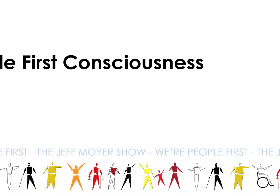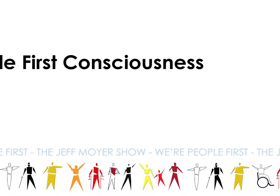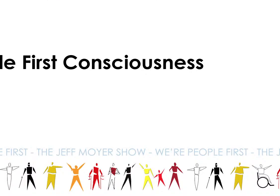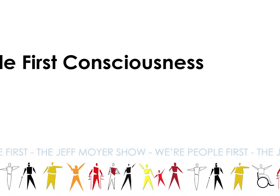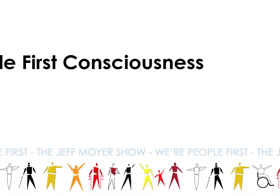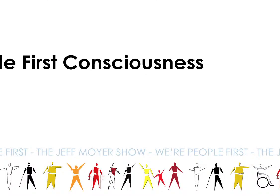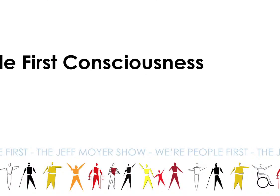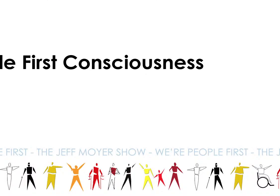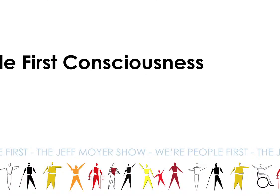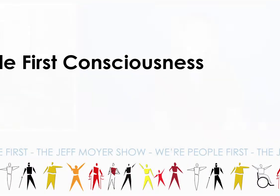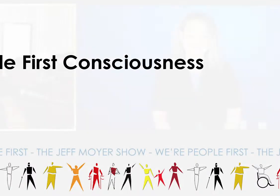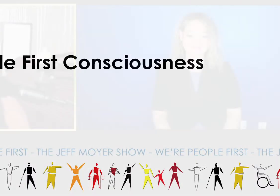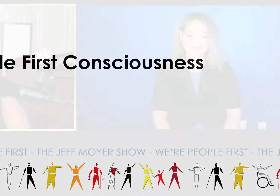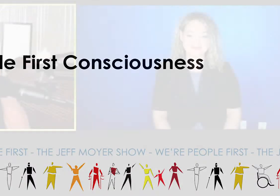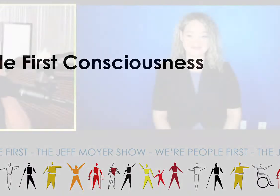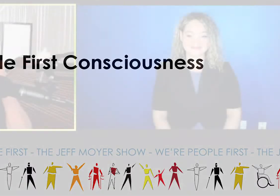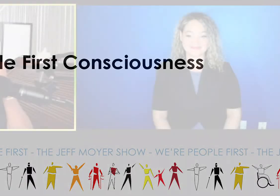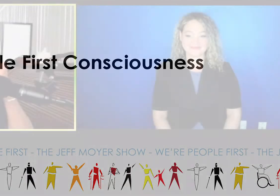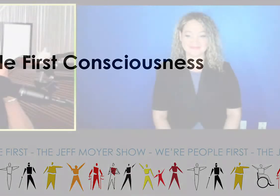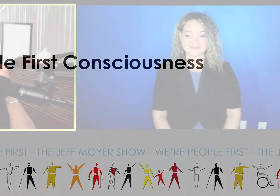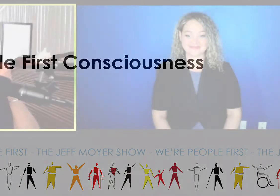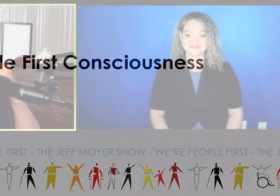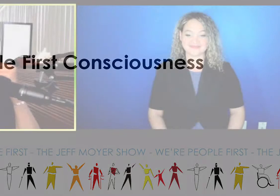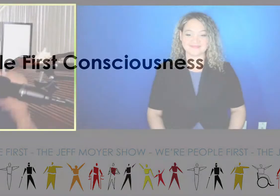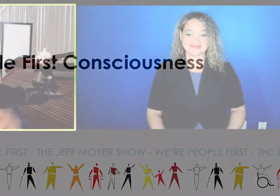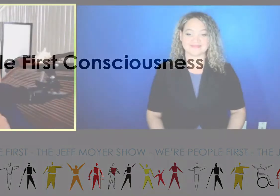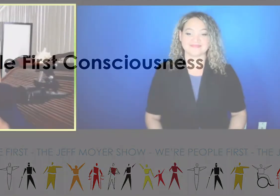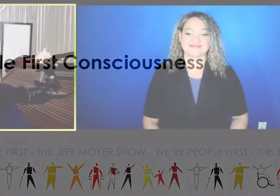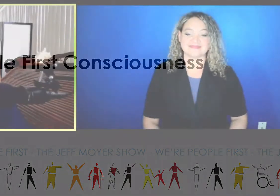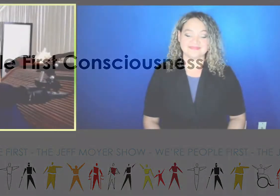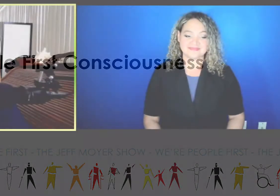People First Consciousness.